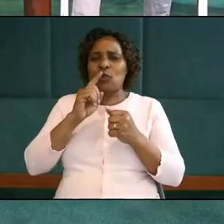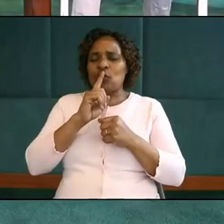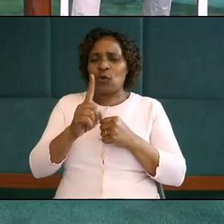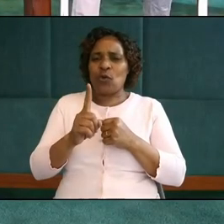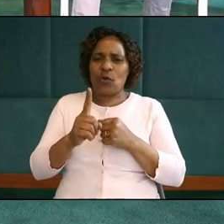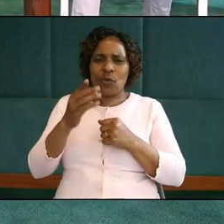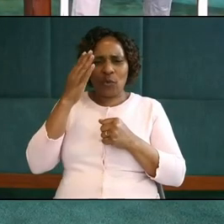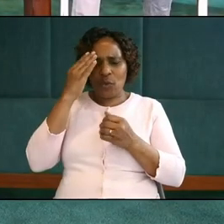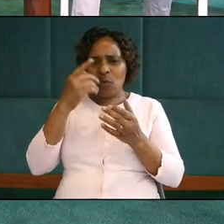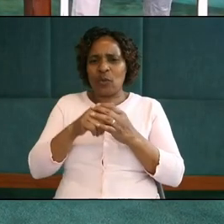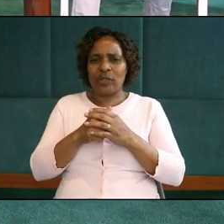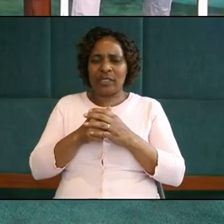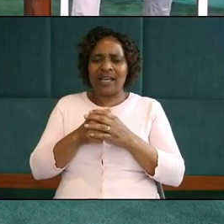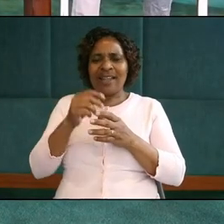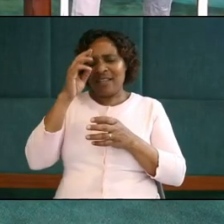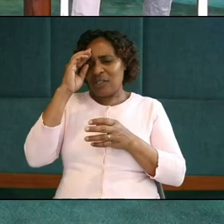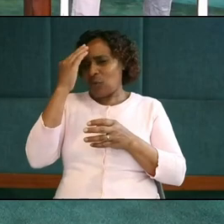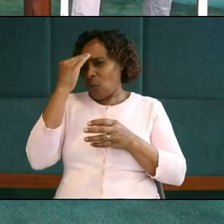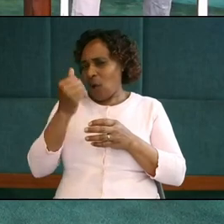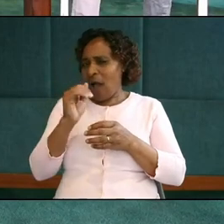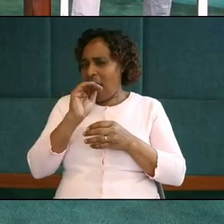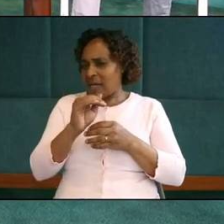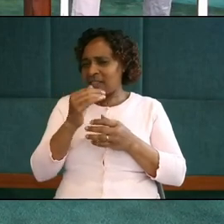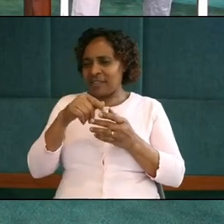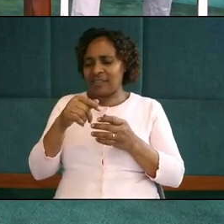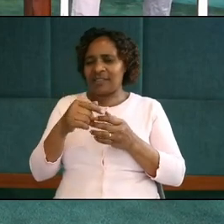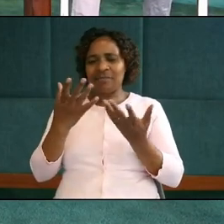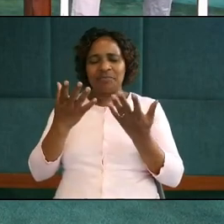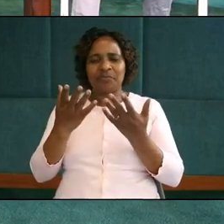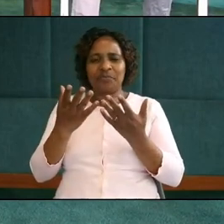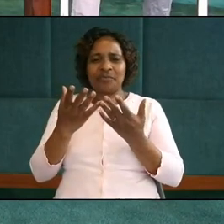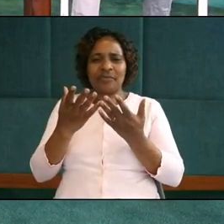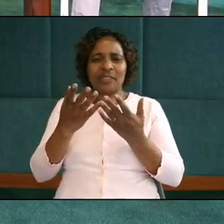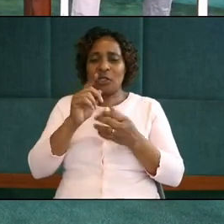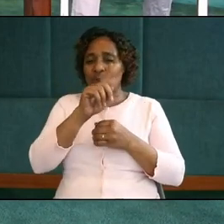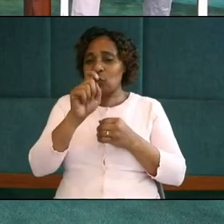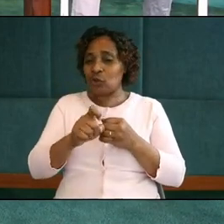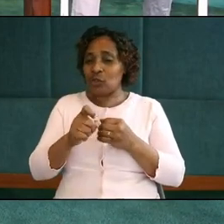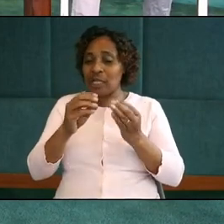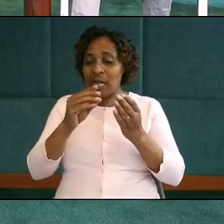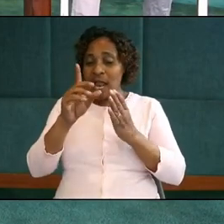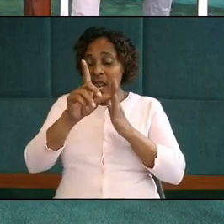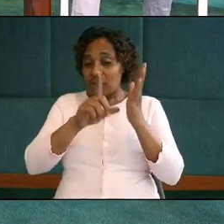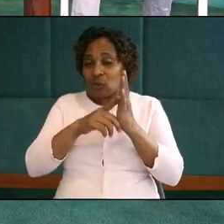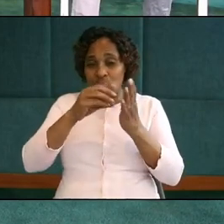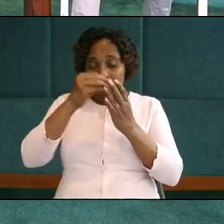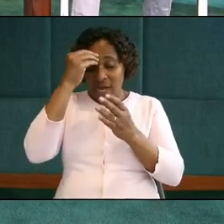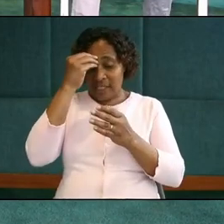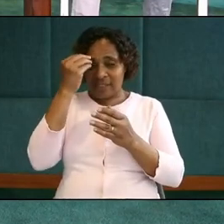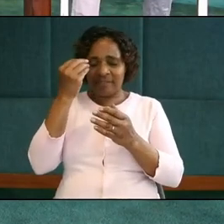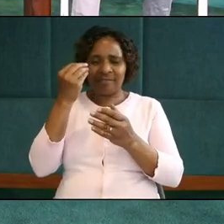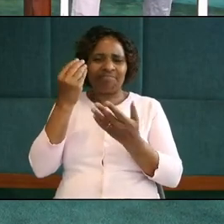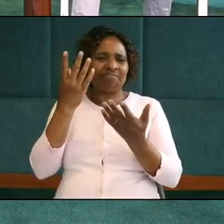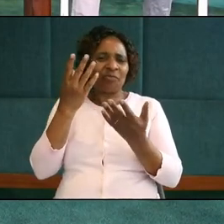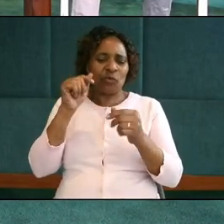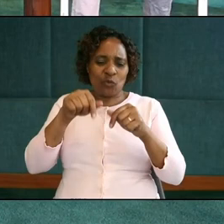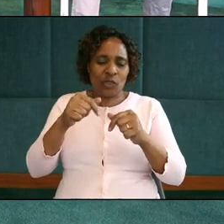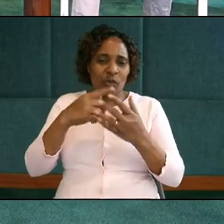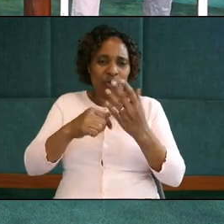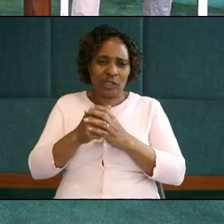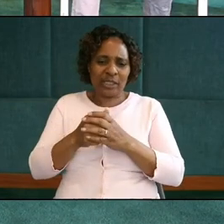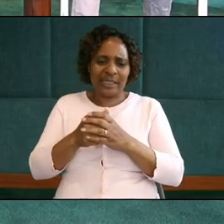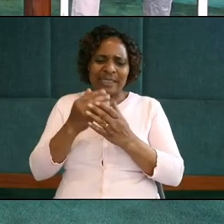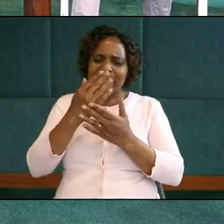Fair enough. So, you know, and the reason why I ask this question is because in the lesson that we are trying to learn today, you know, there are times that we do things and we think